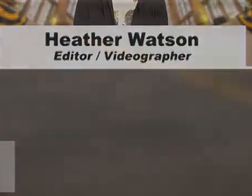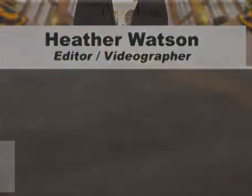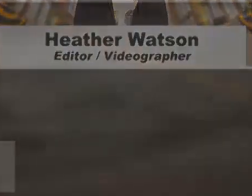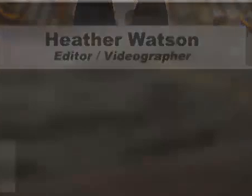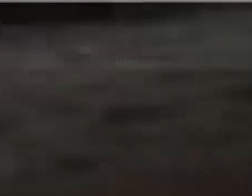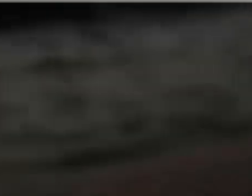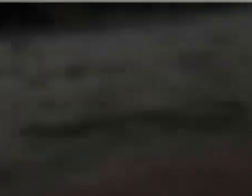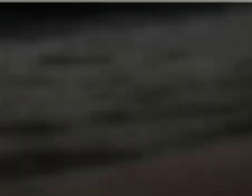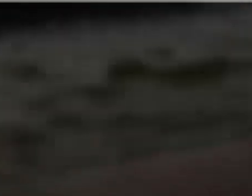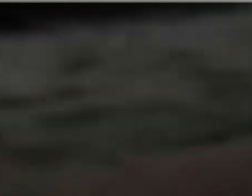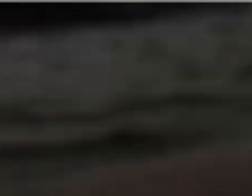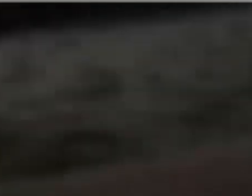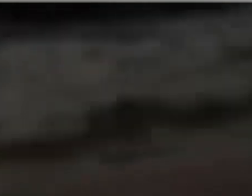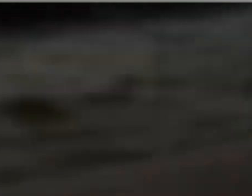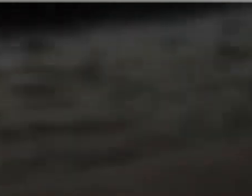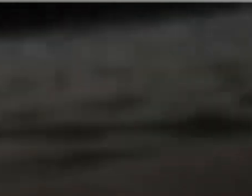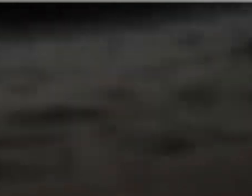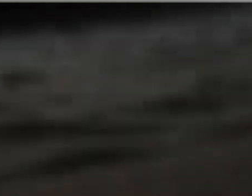so